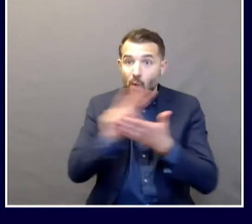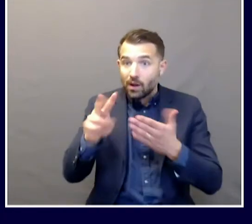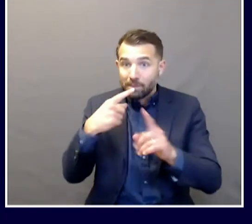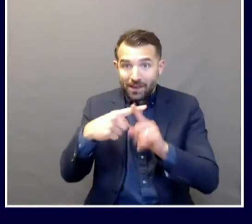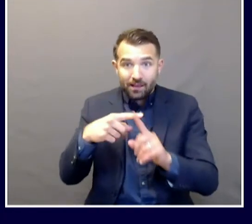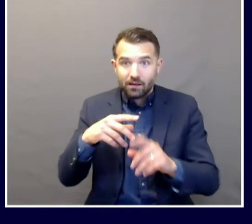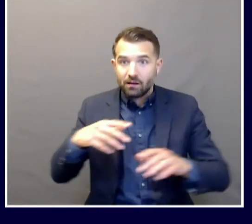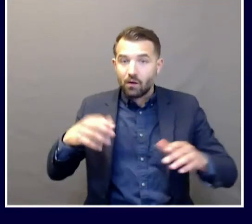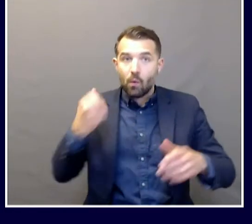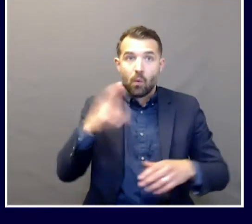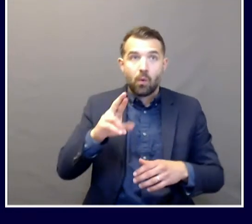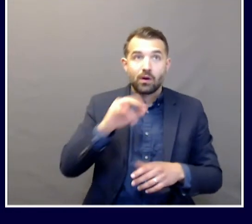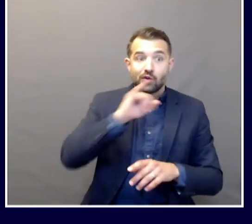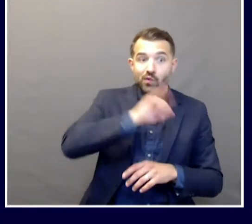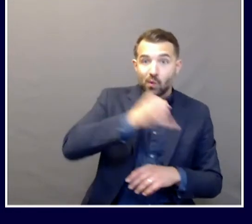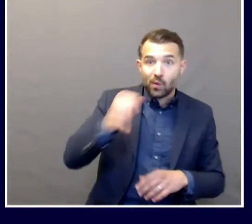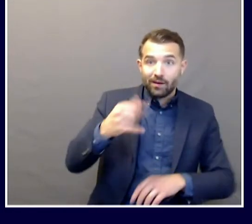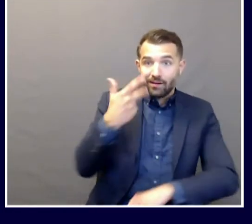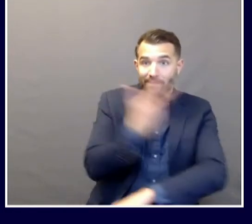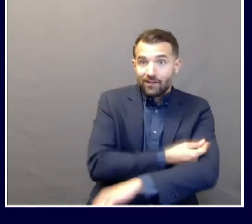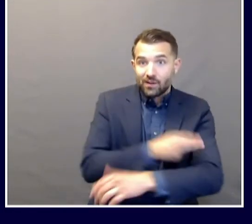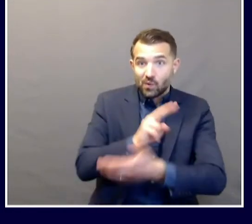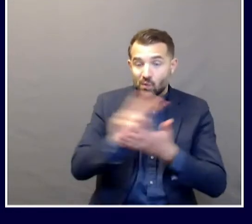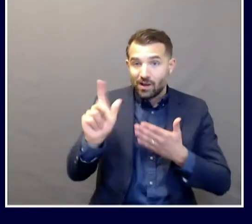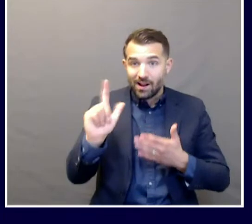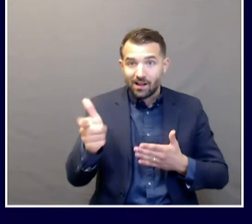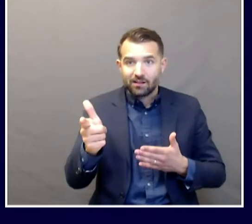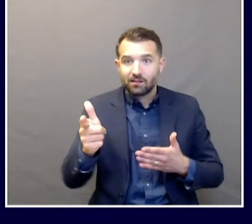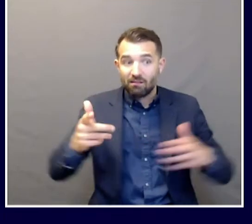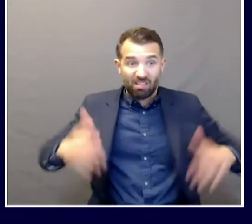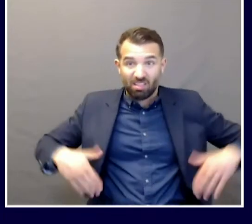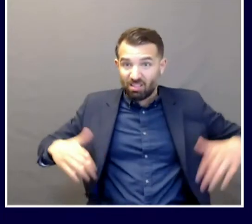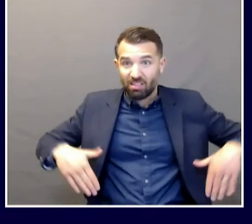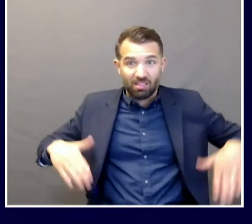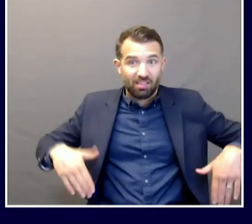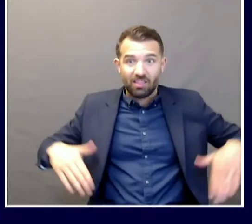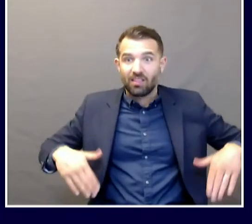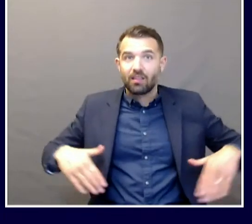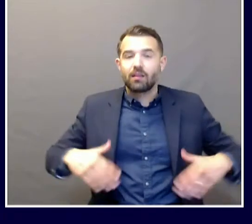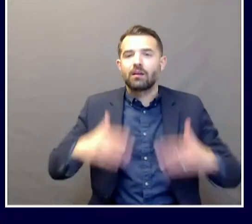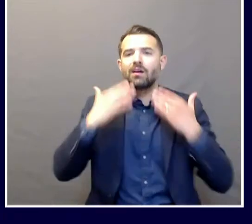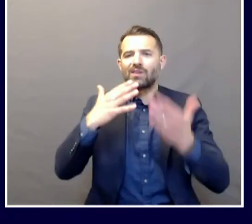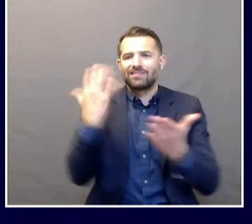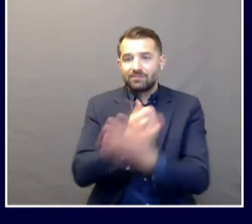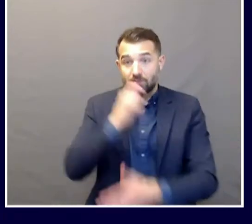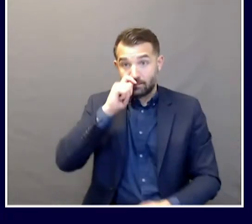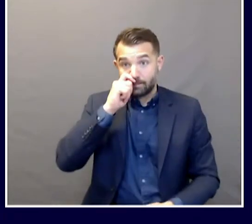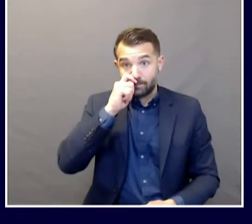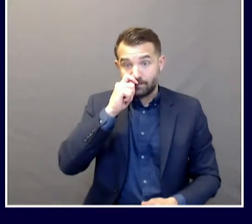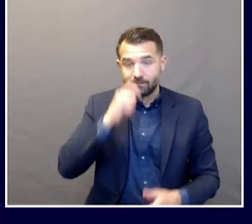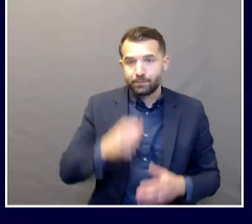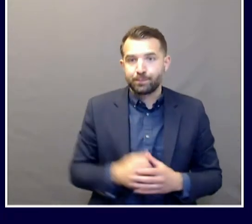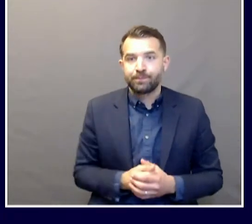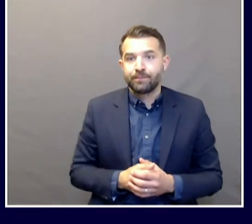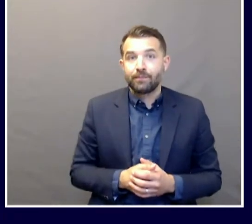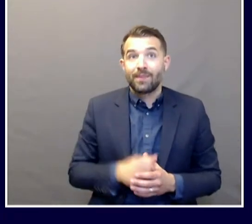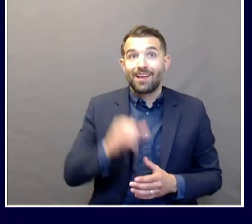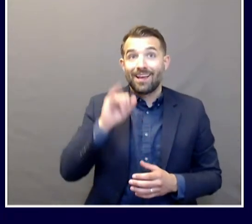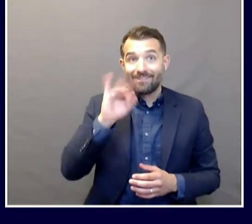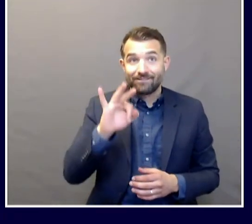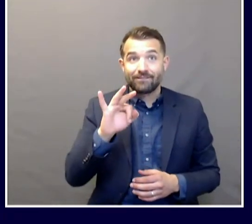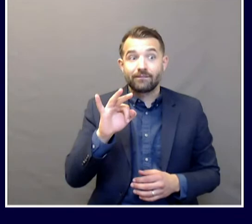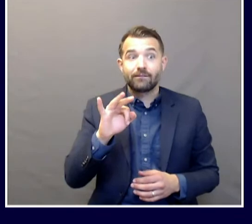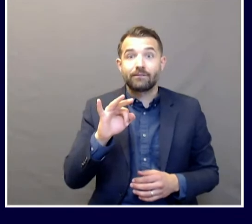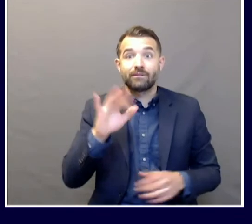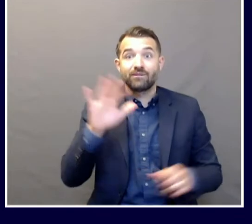do so. But if you or your family are not fully vaccinated, then yes, if you're coming back from a travel and